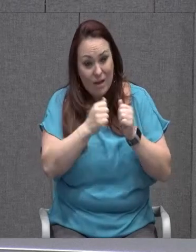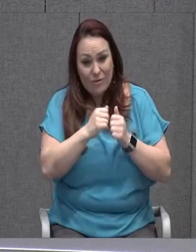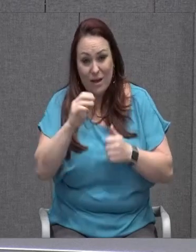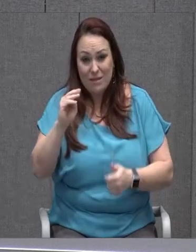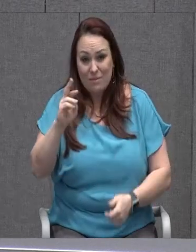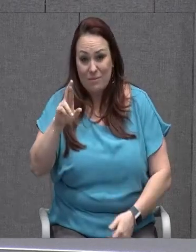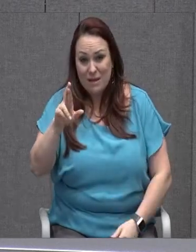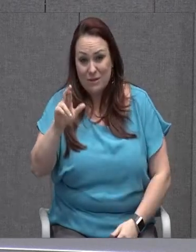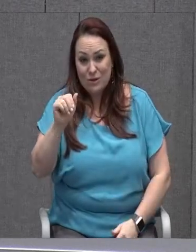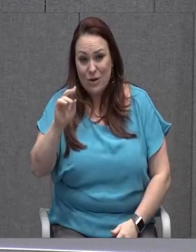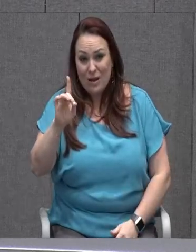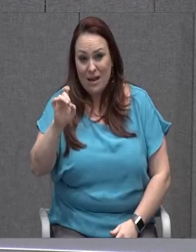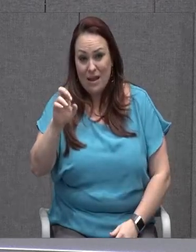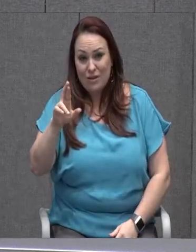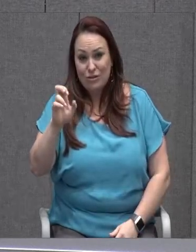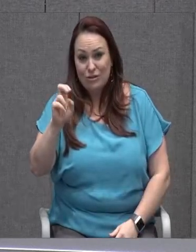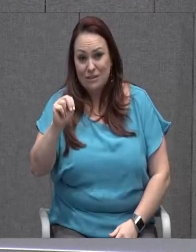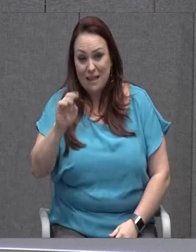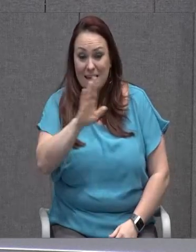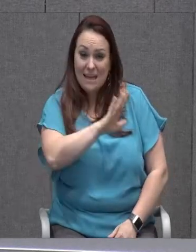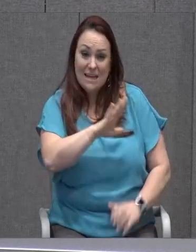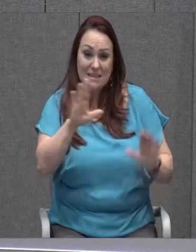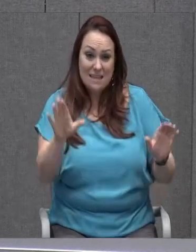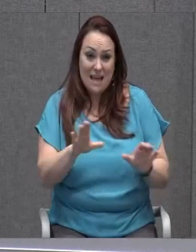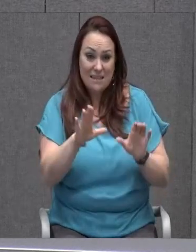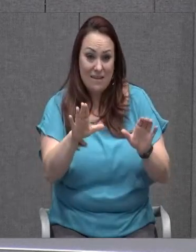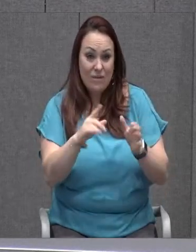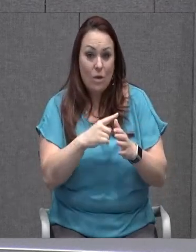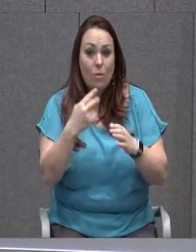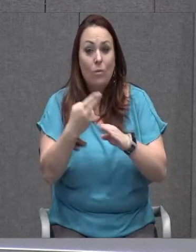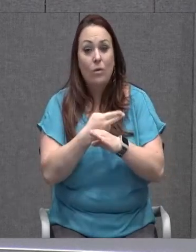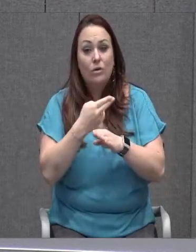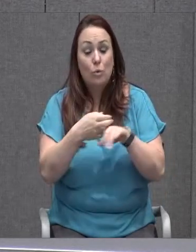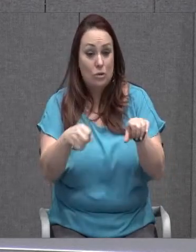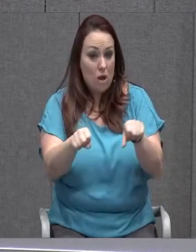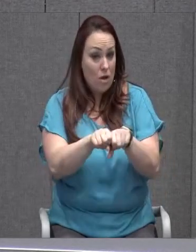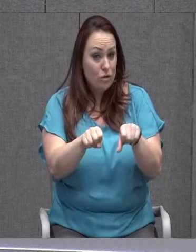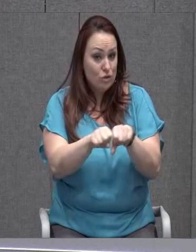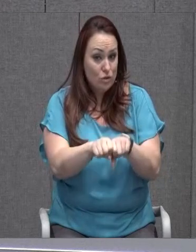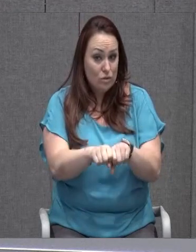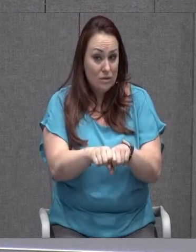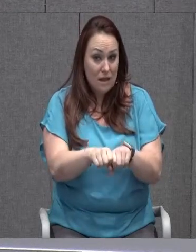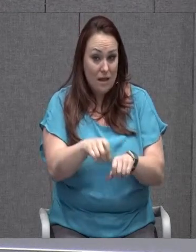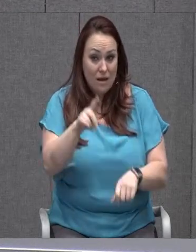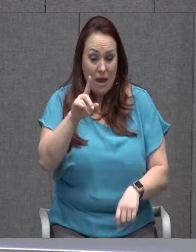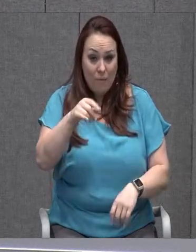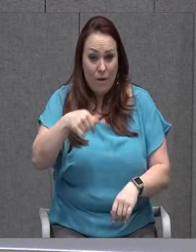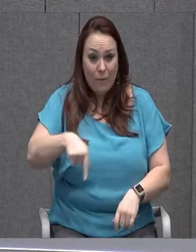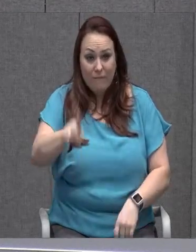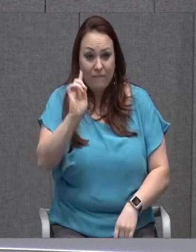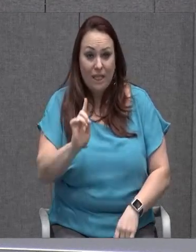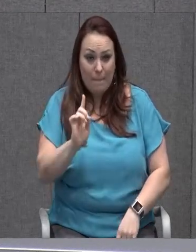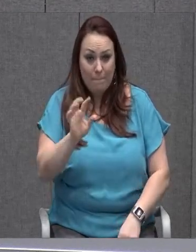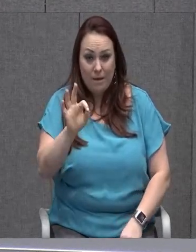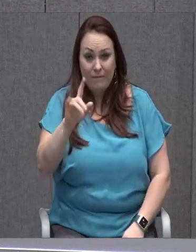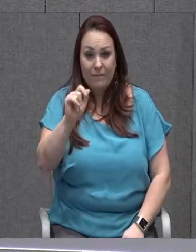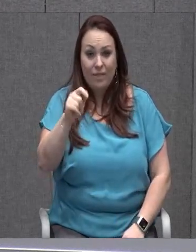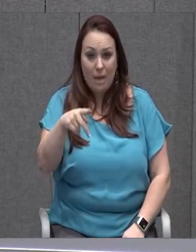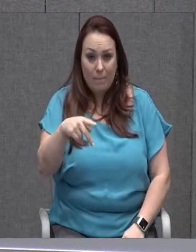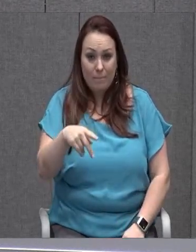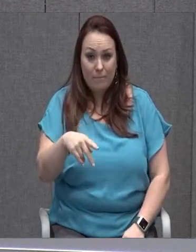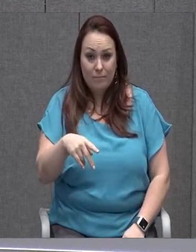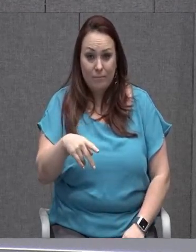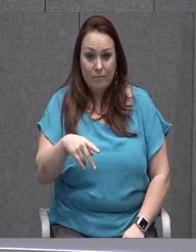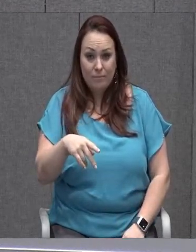Mr. Anderson's activity. Instead, we are going to use our shoes and flip them. So go ahead and take both shoes off. We're